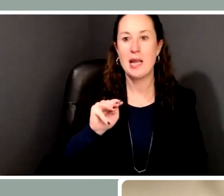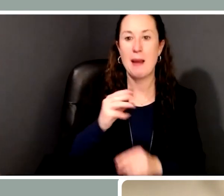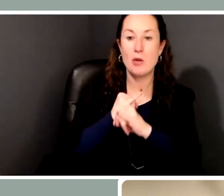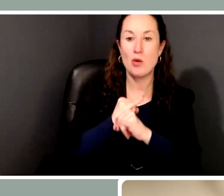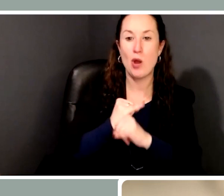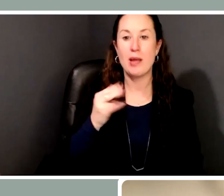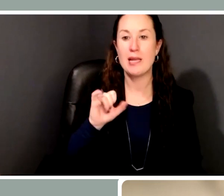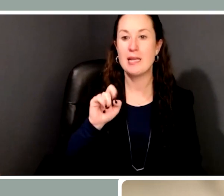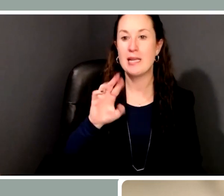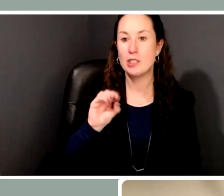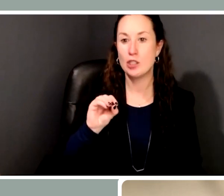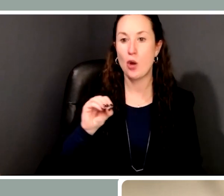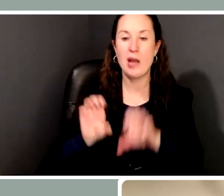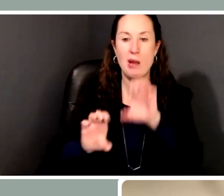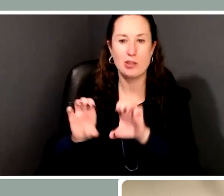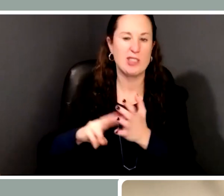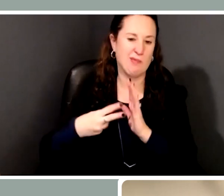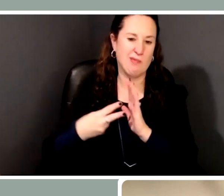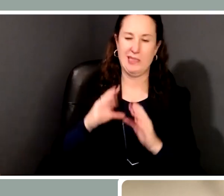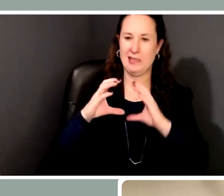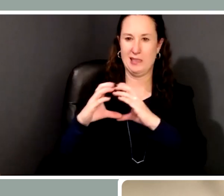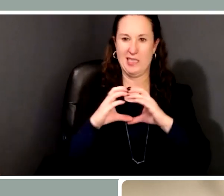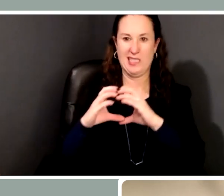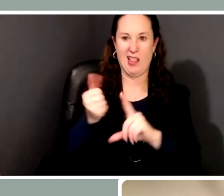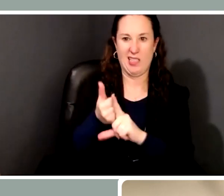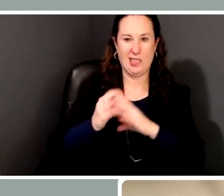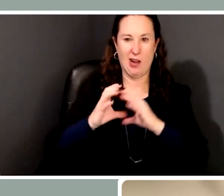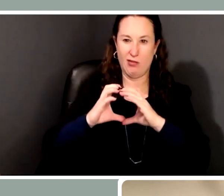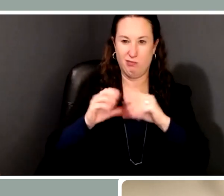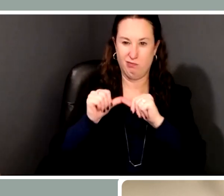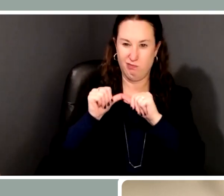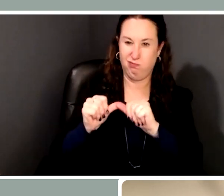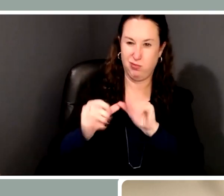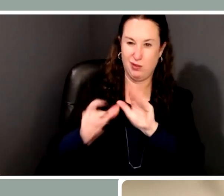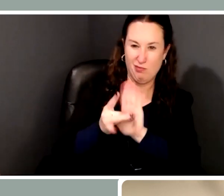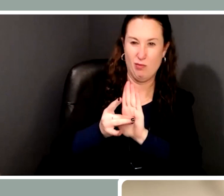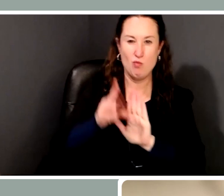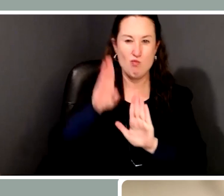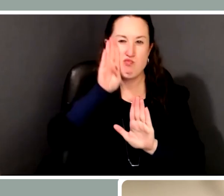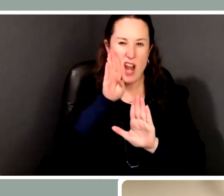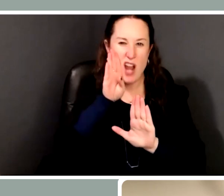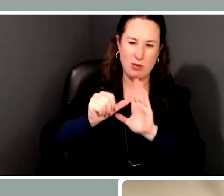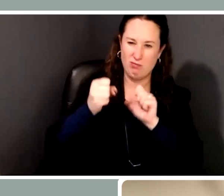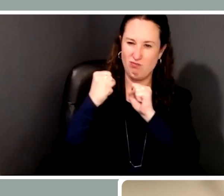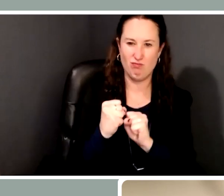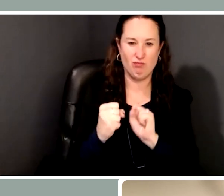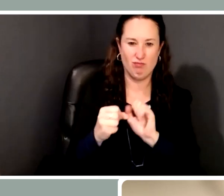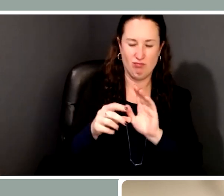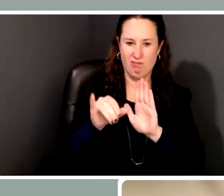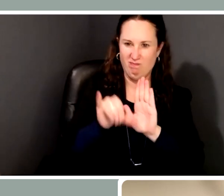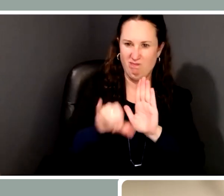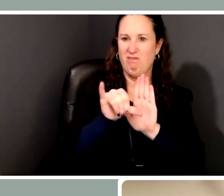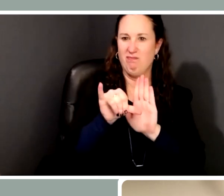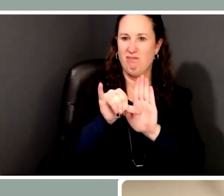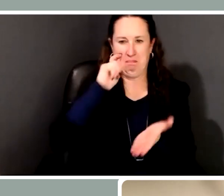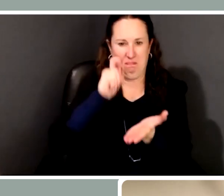cell stained really brightly. Okay, it's actually a brown stain, so it's not really bright, but stained very uniformly and very